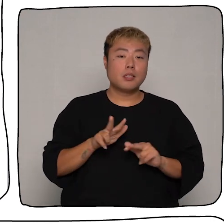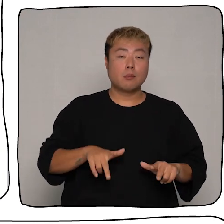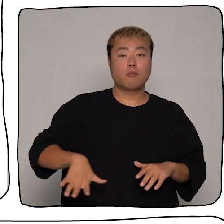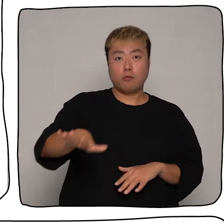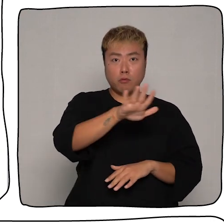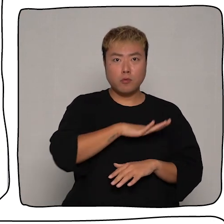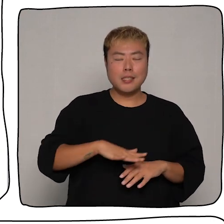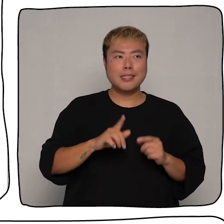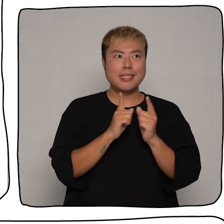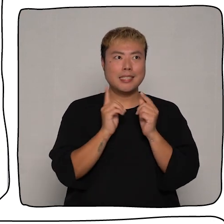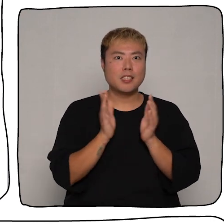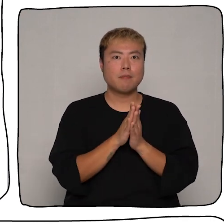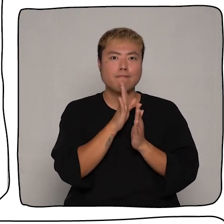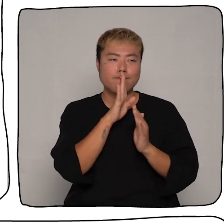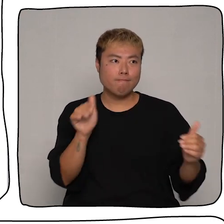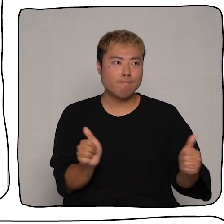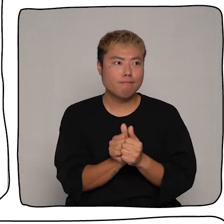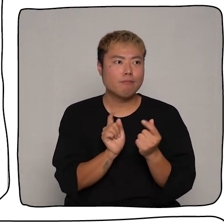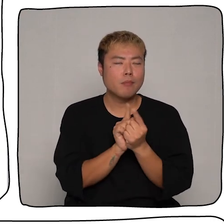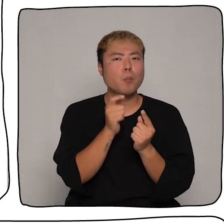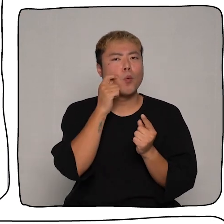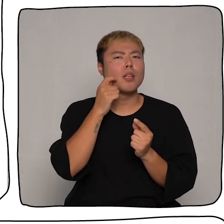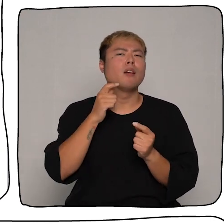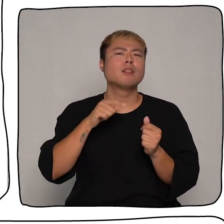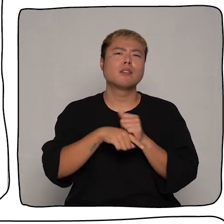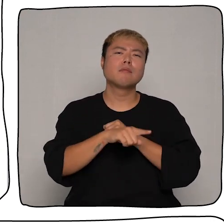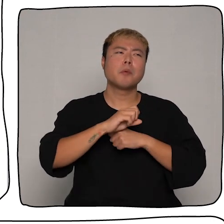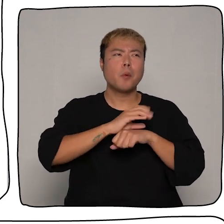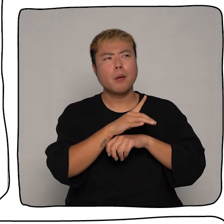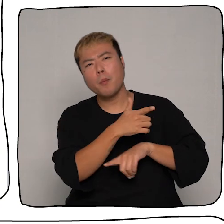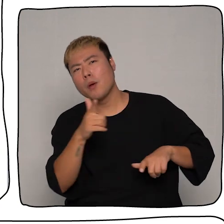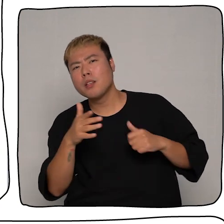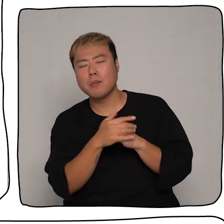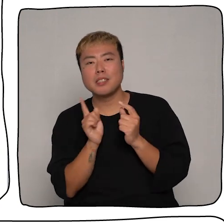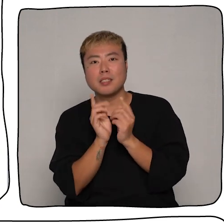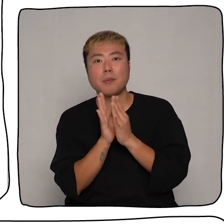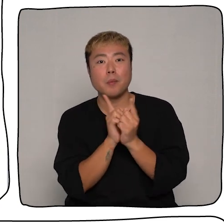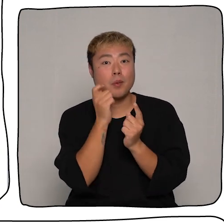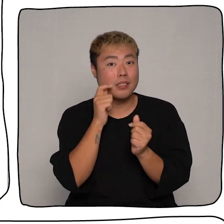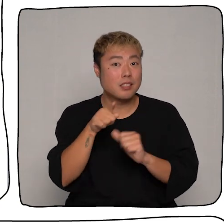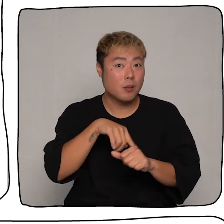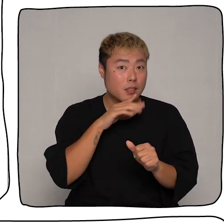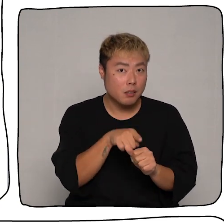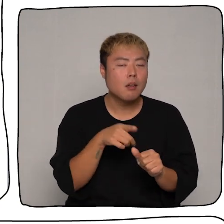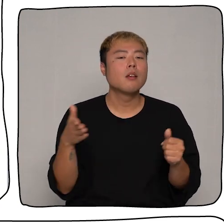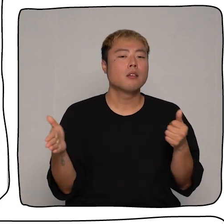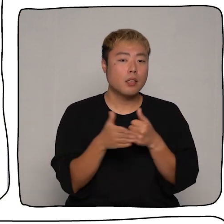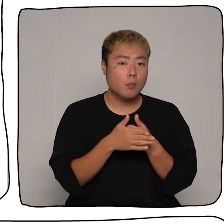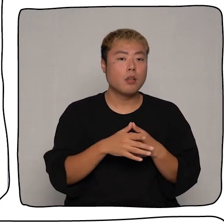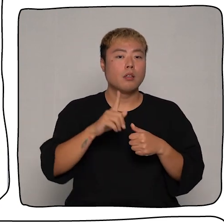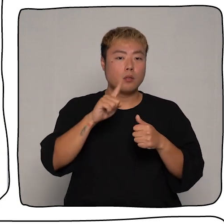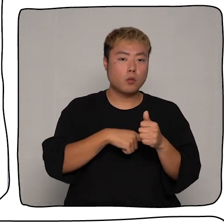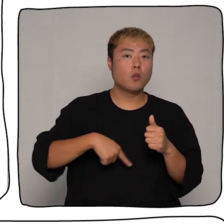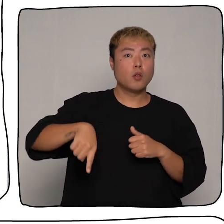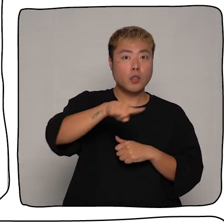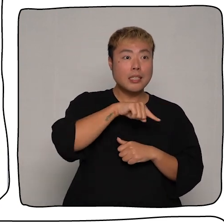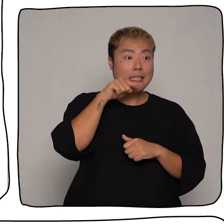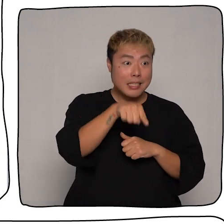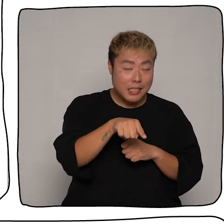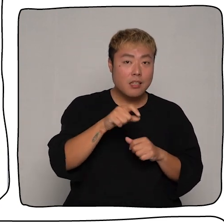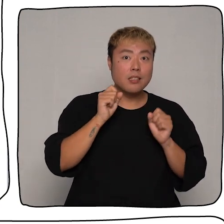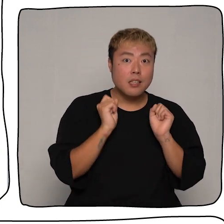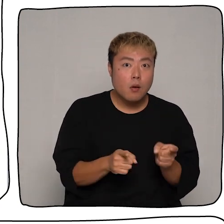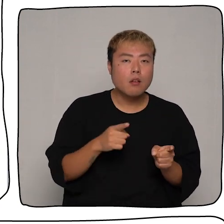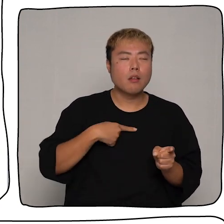time when it is difficult to meet physically. But I think that is why we have realized the deeper